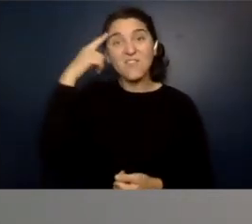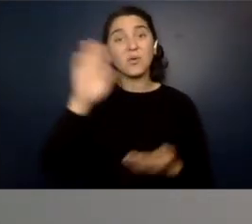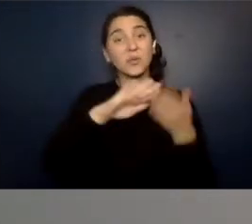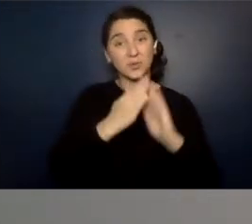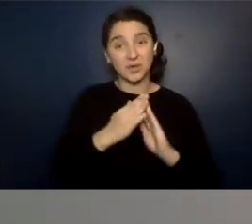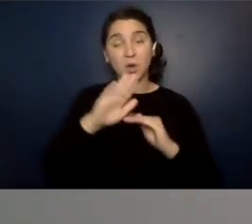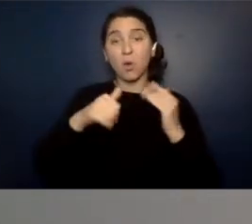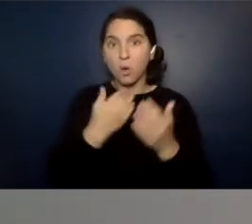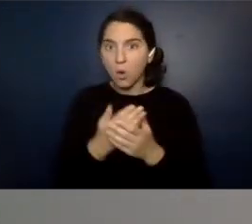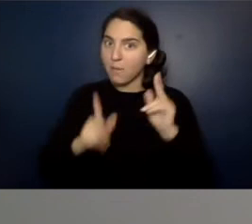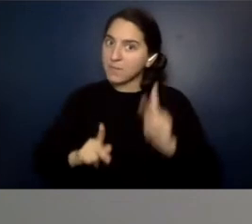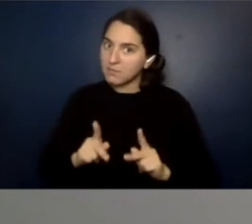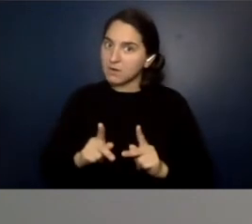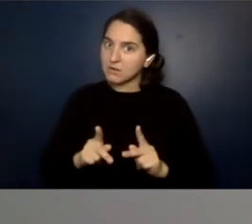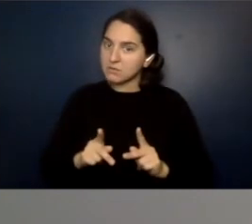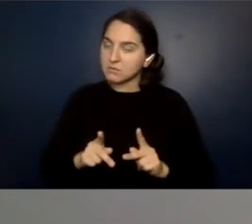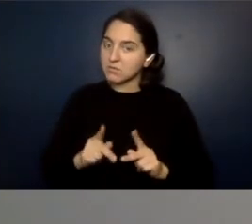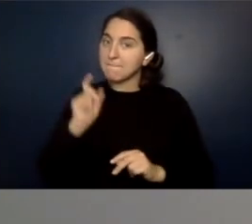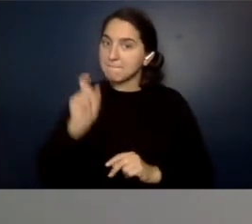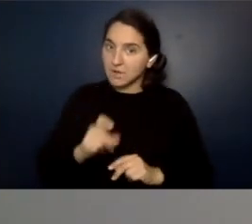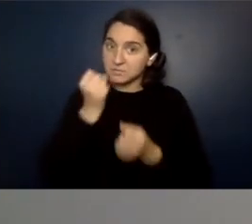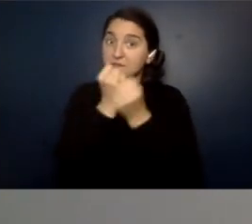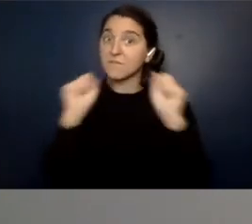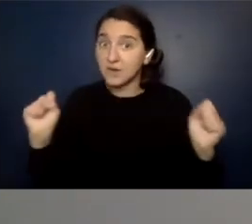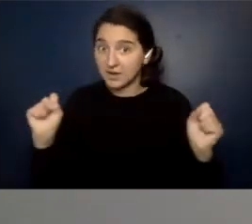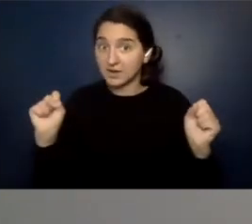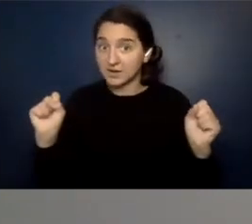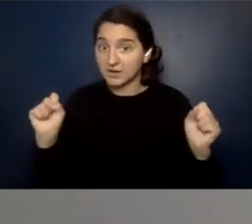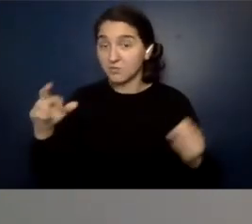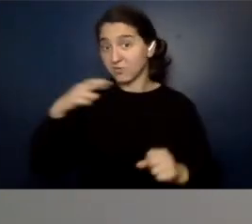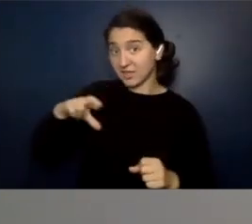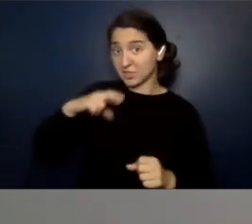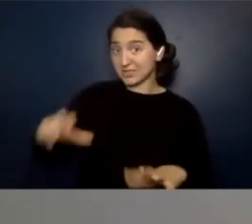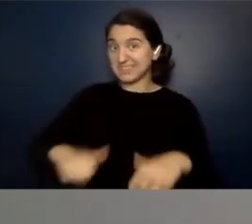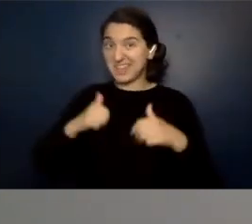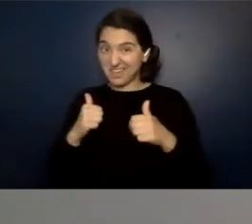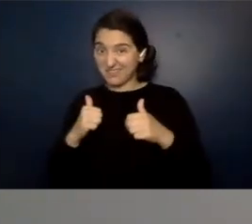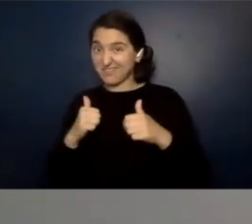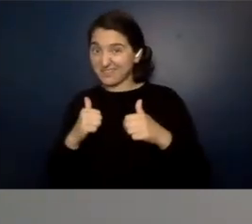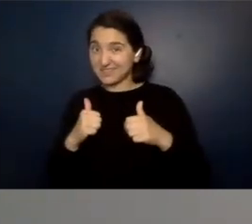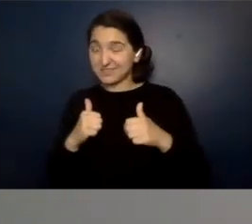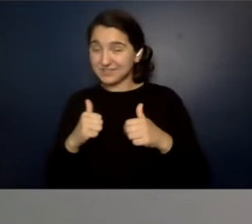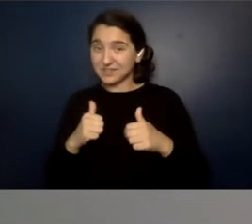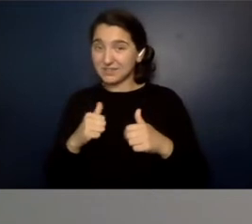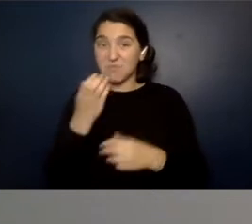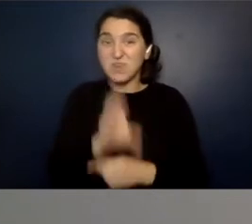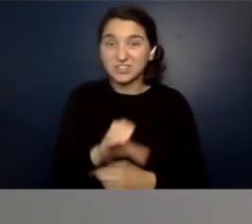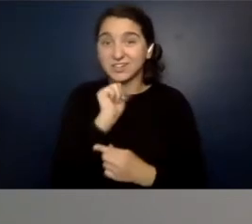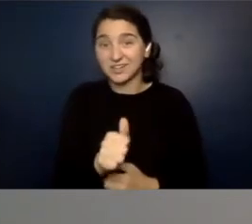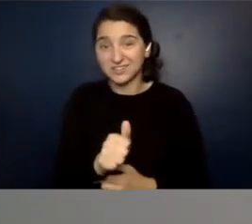middle. Soul freedom, as we understand it, must sit in the middle between the